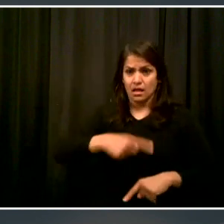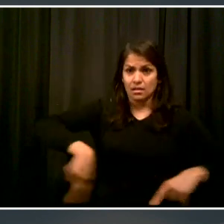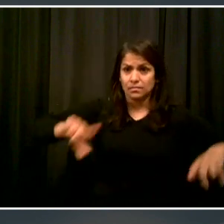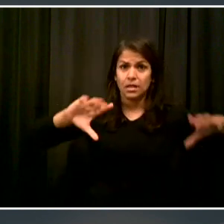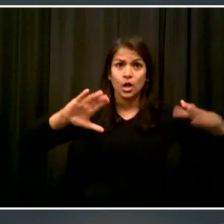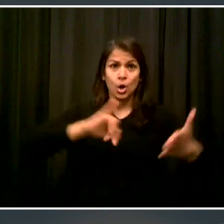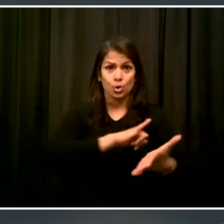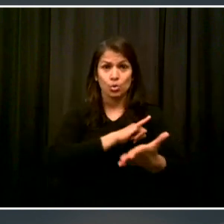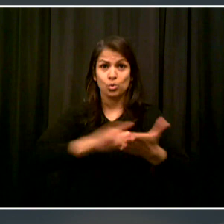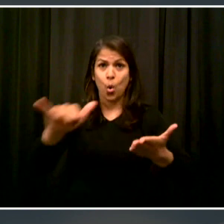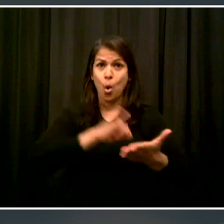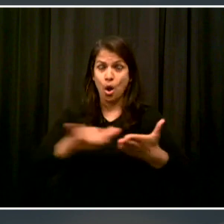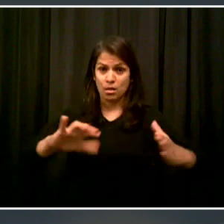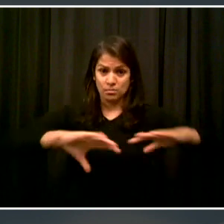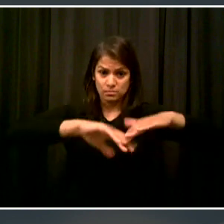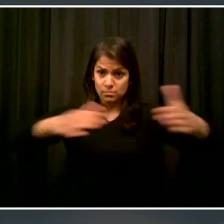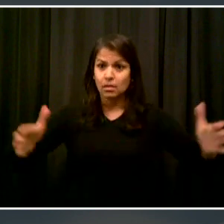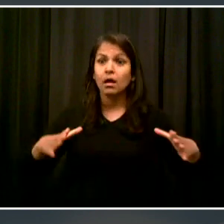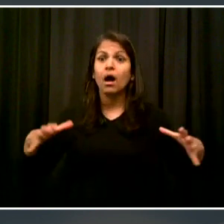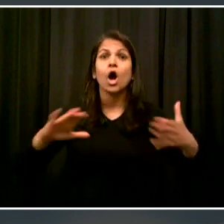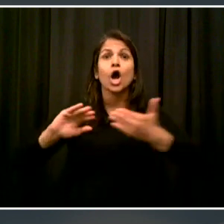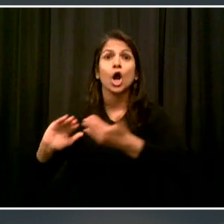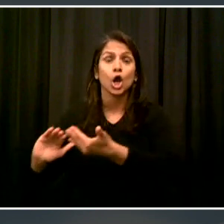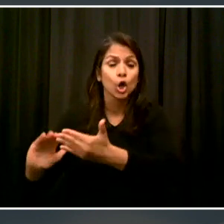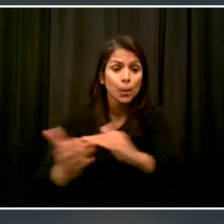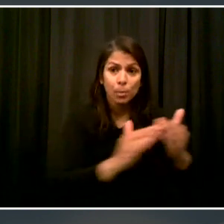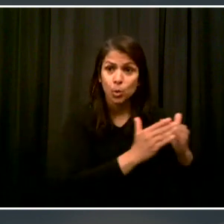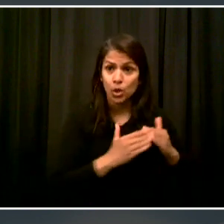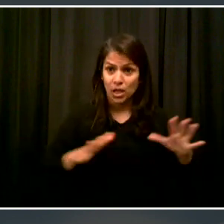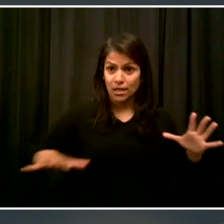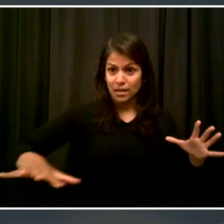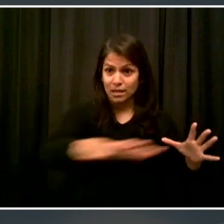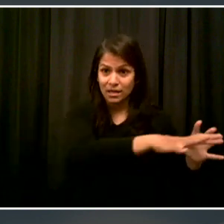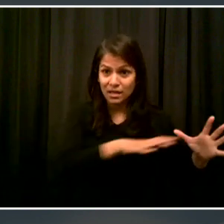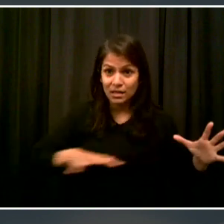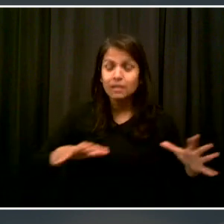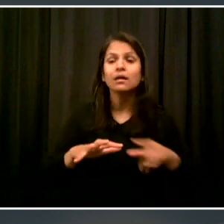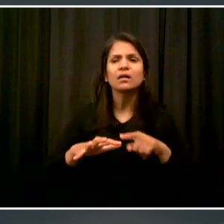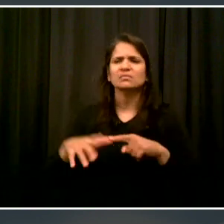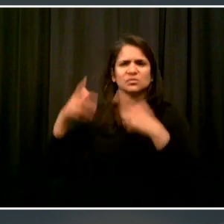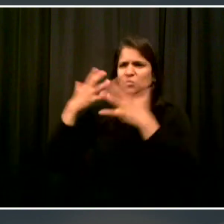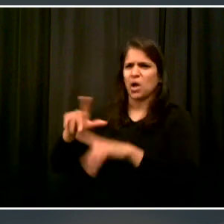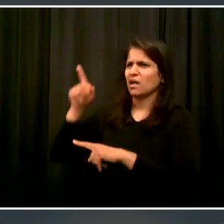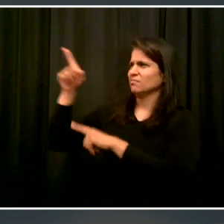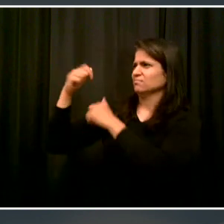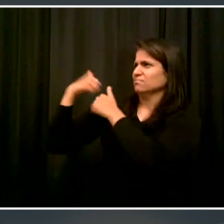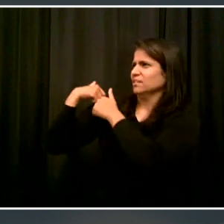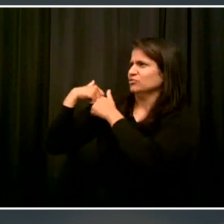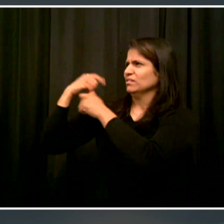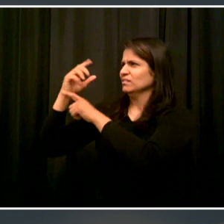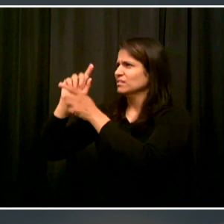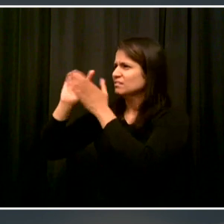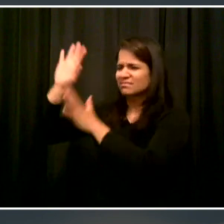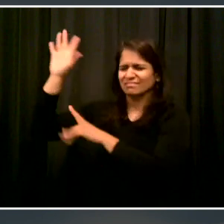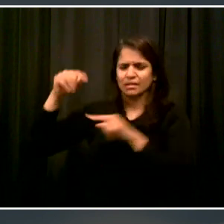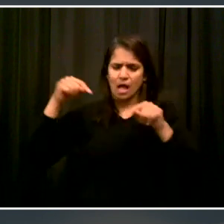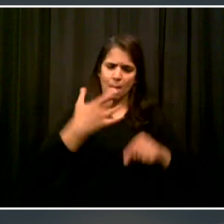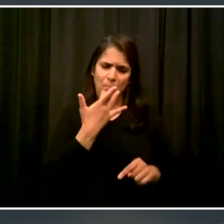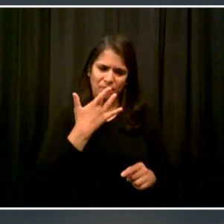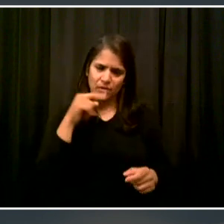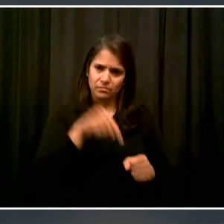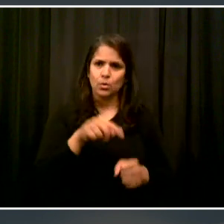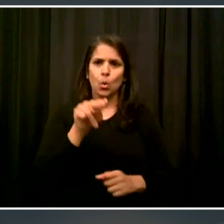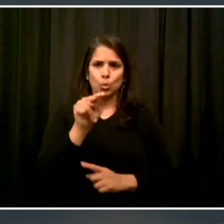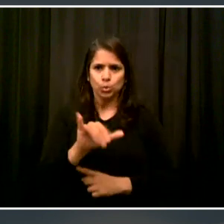communities. So I don't know where the author of the report lives, but that's what happens at the grassroots level, at the community meetings, where